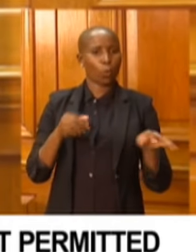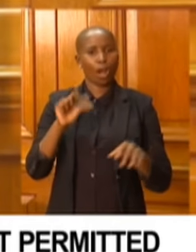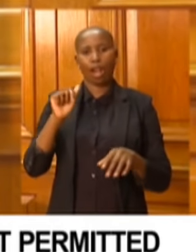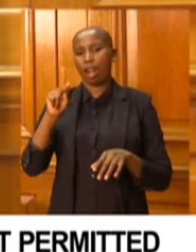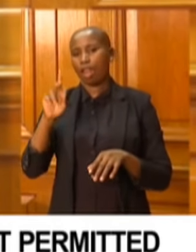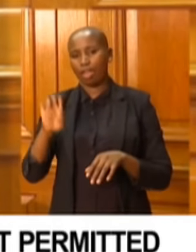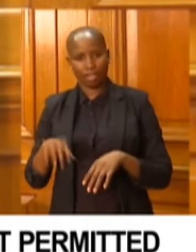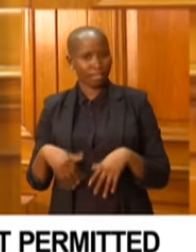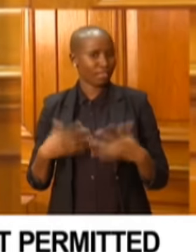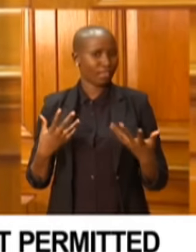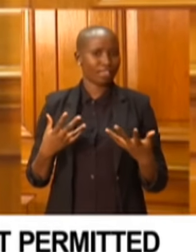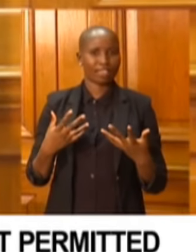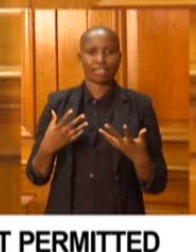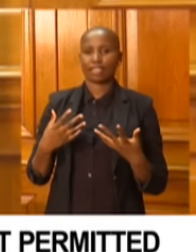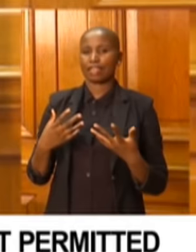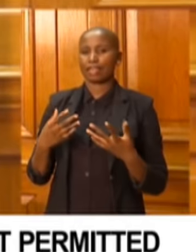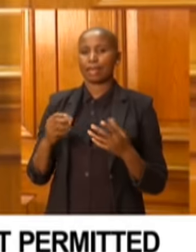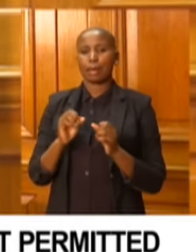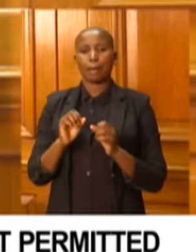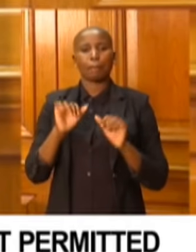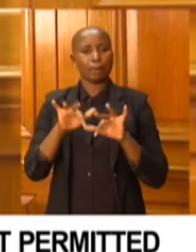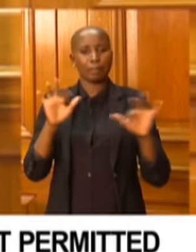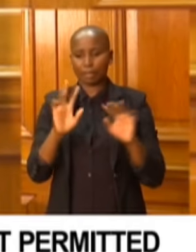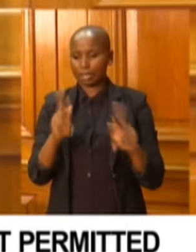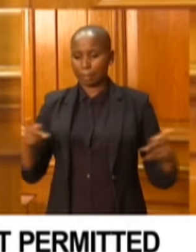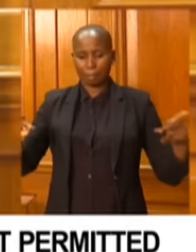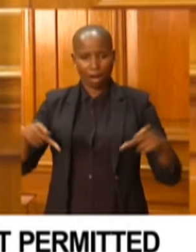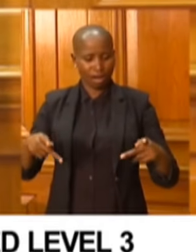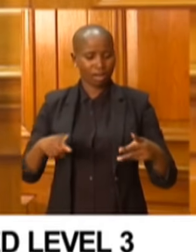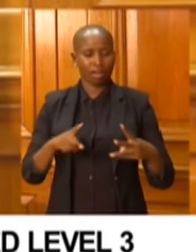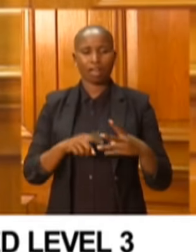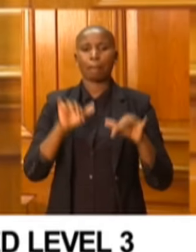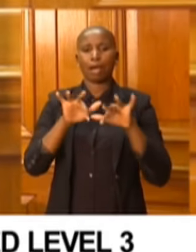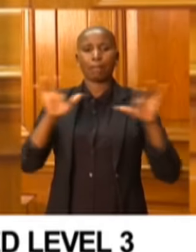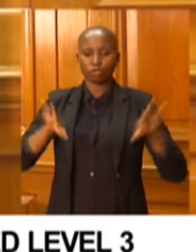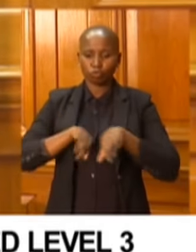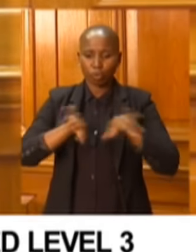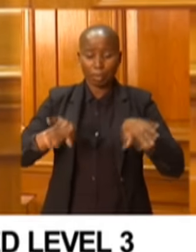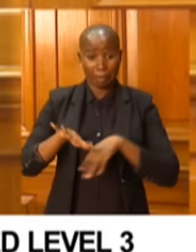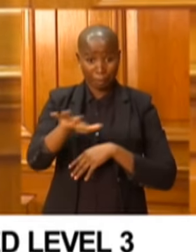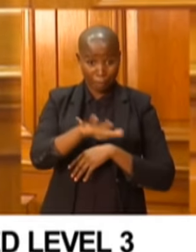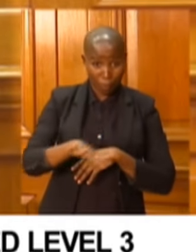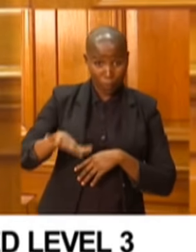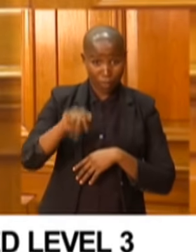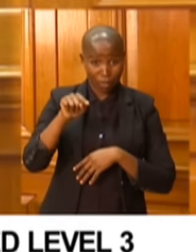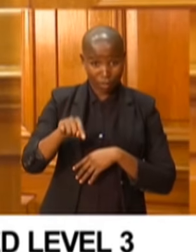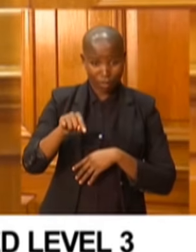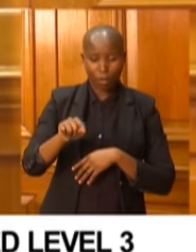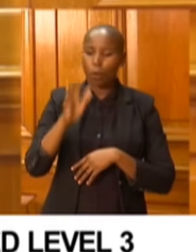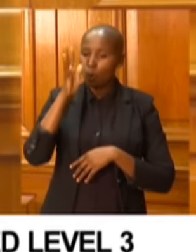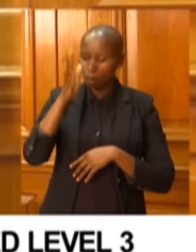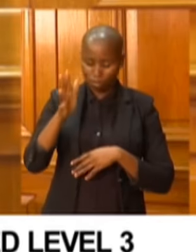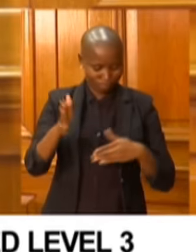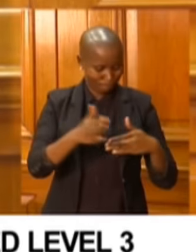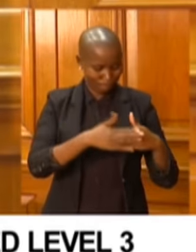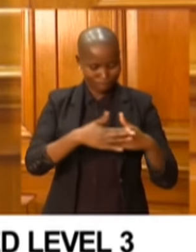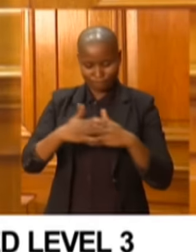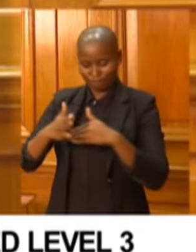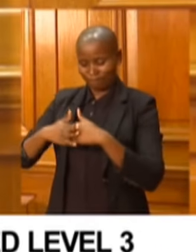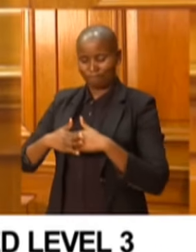parks, lagoons, and public swimming pools in hotspot areas will be closed to the